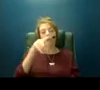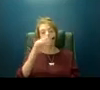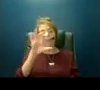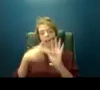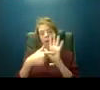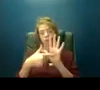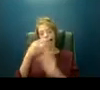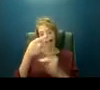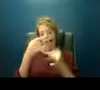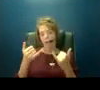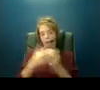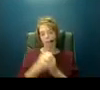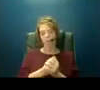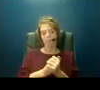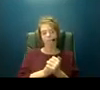is